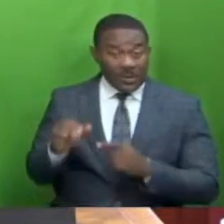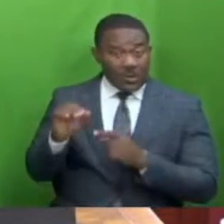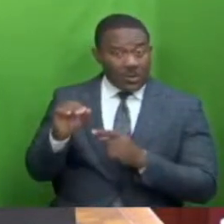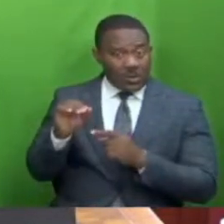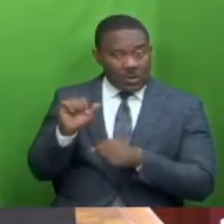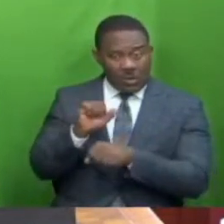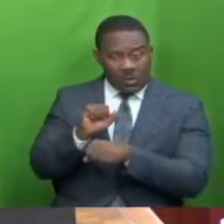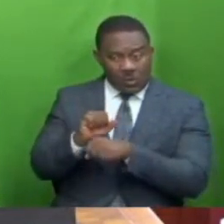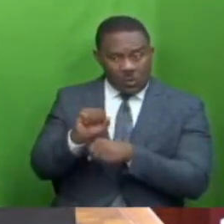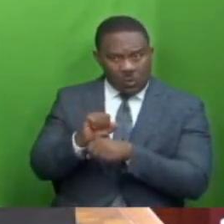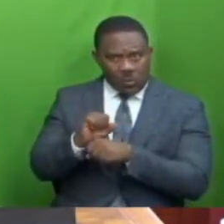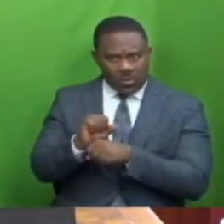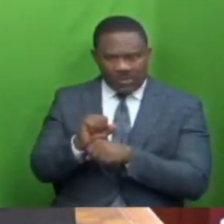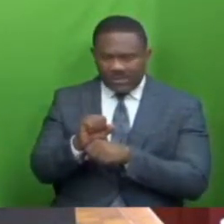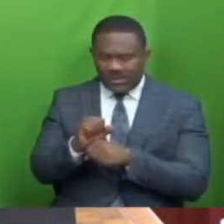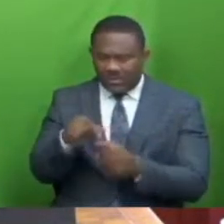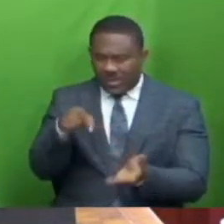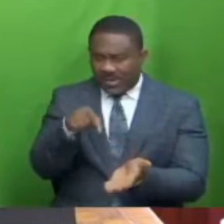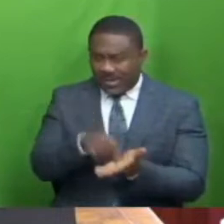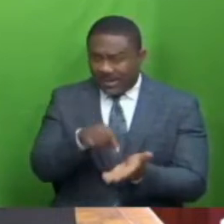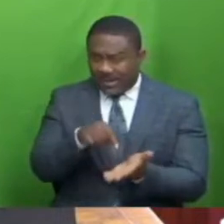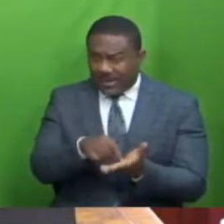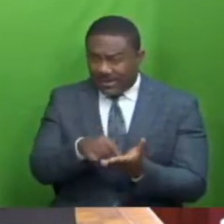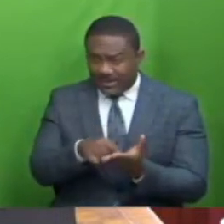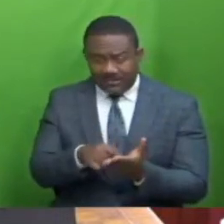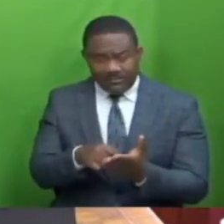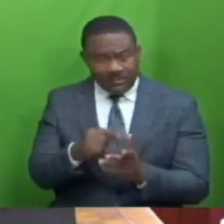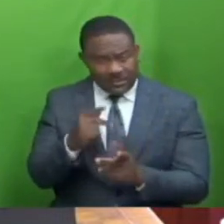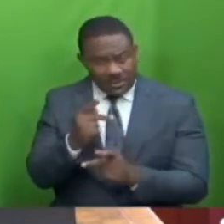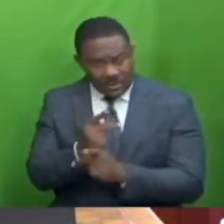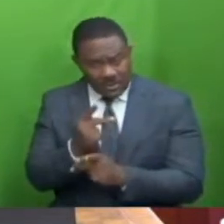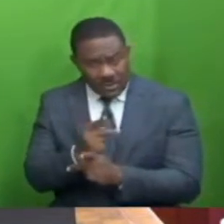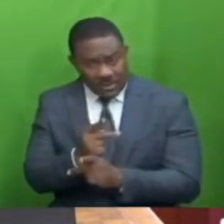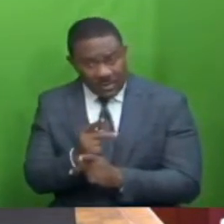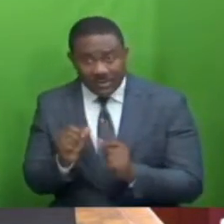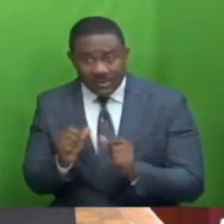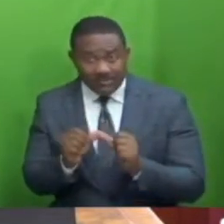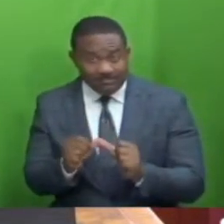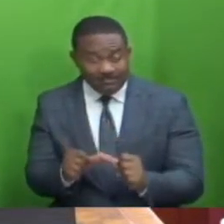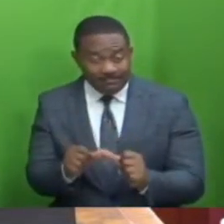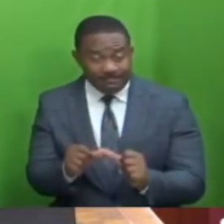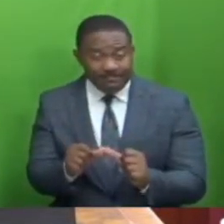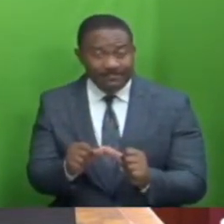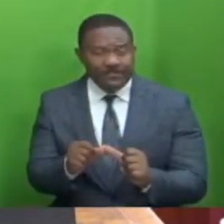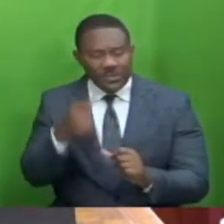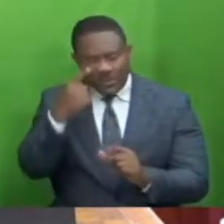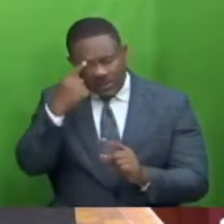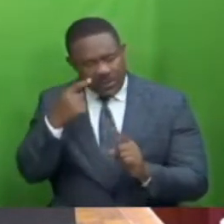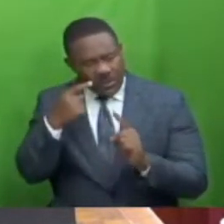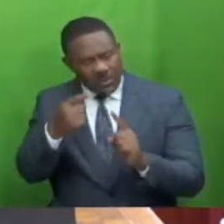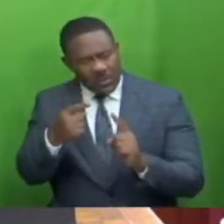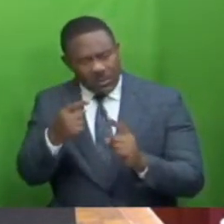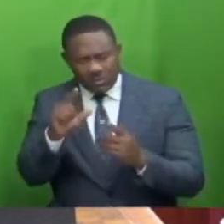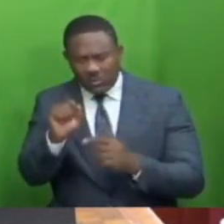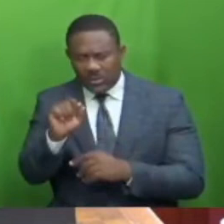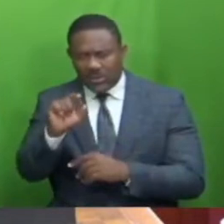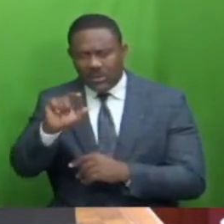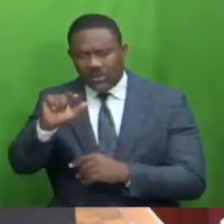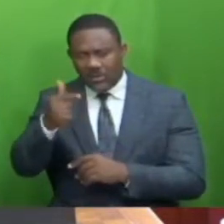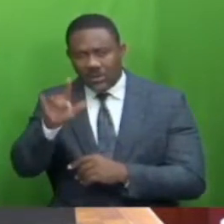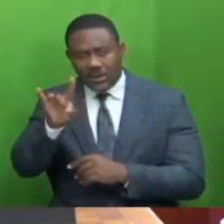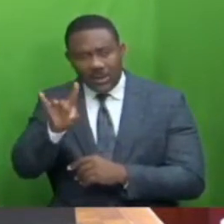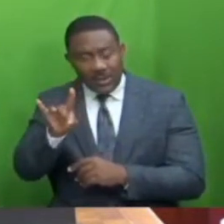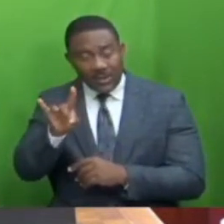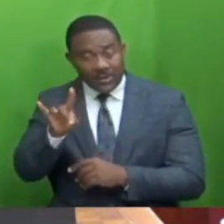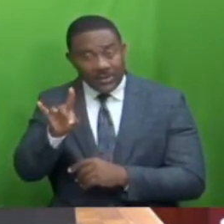costs and restore our debt sustainability. The debt operation focuses on achieving by 2028 the present